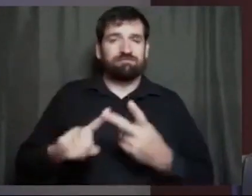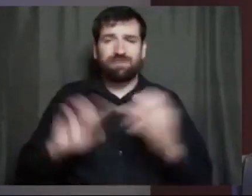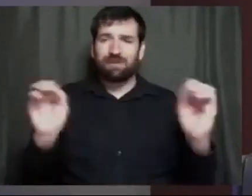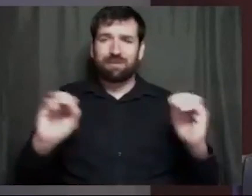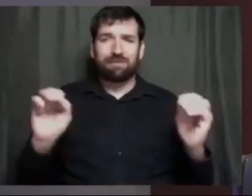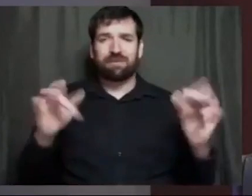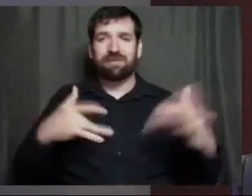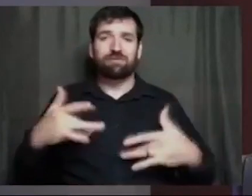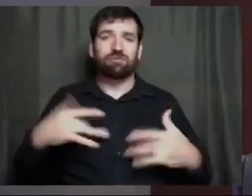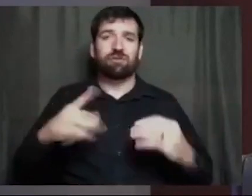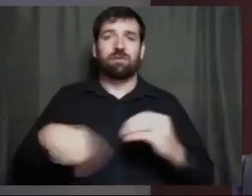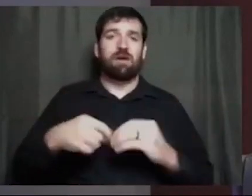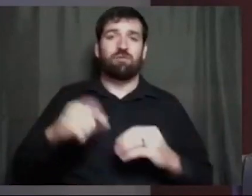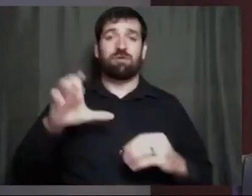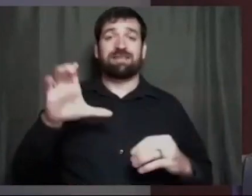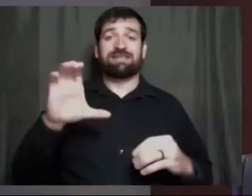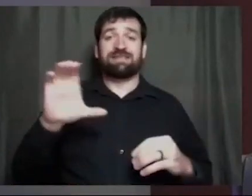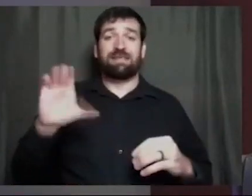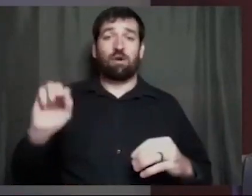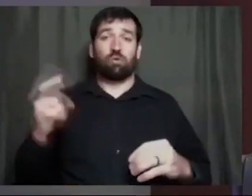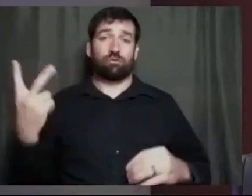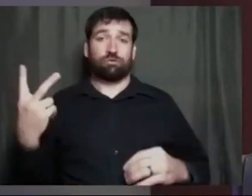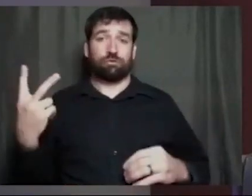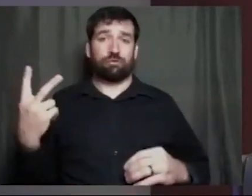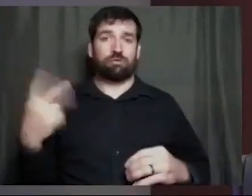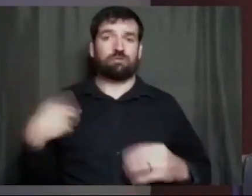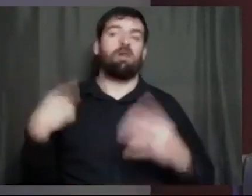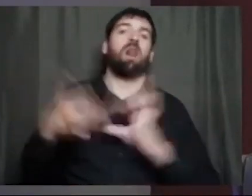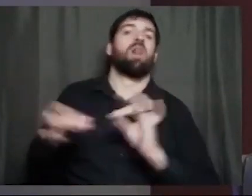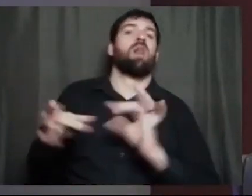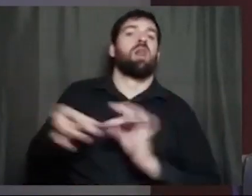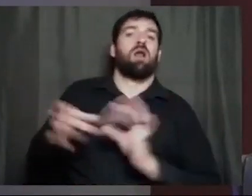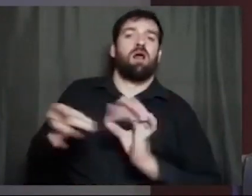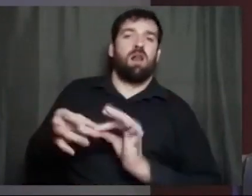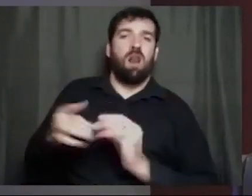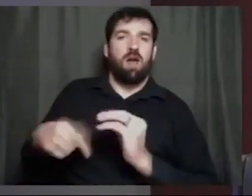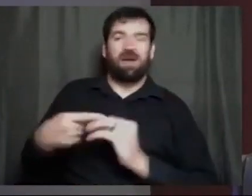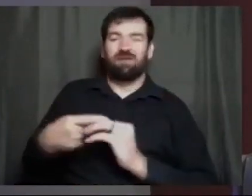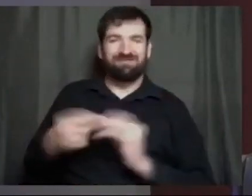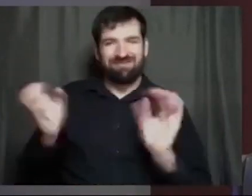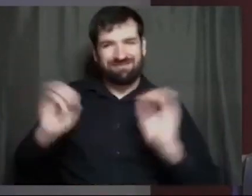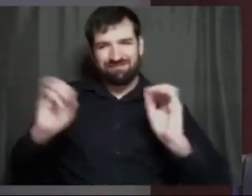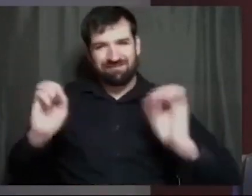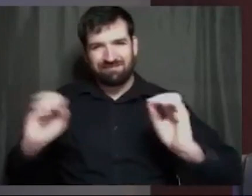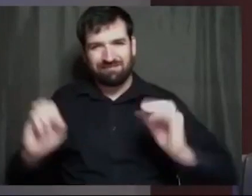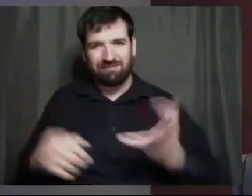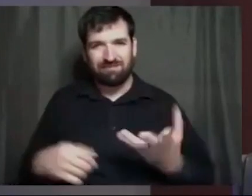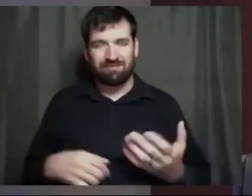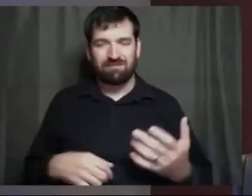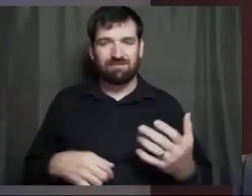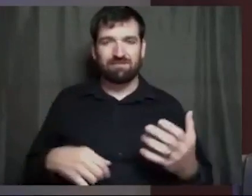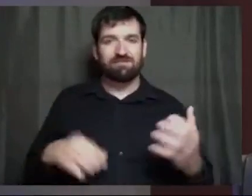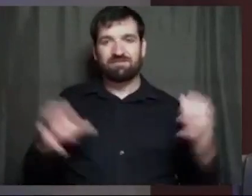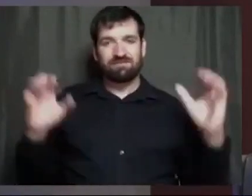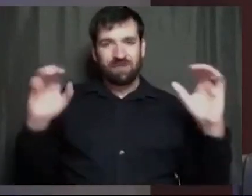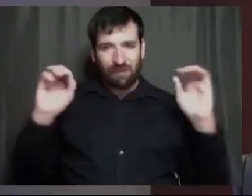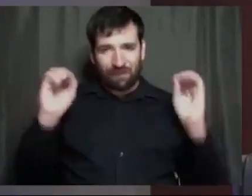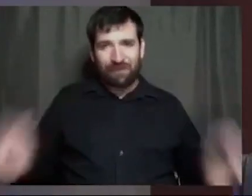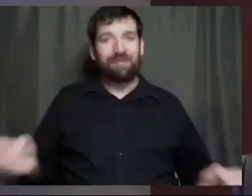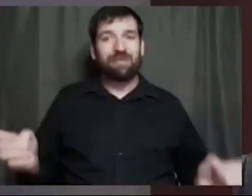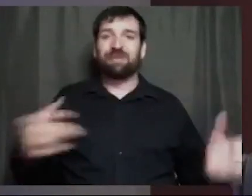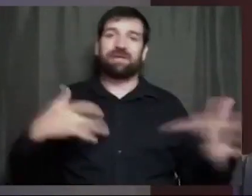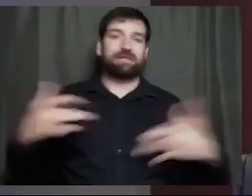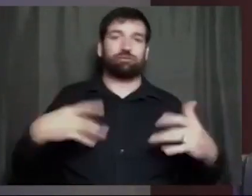carbon dioxide that has been kind of bandied about a little bit, and there's just no concern to your health